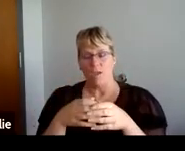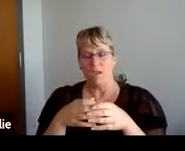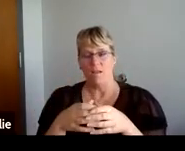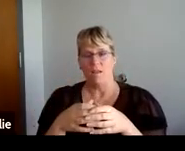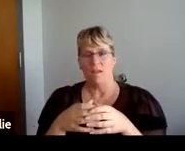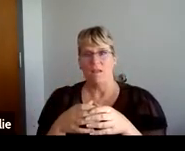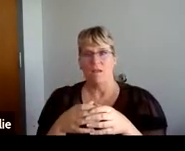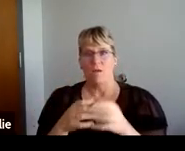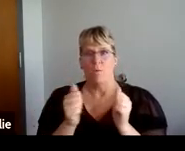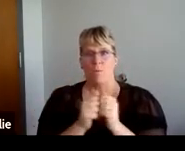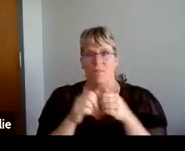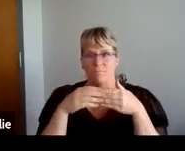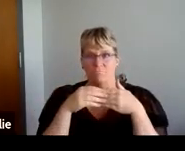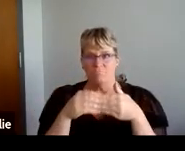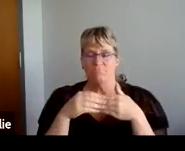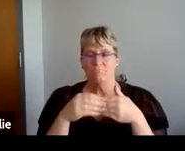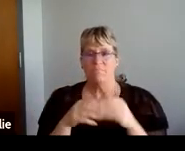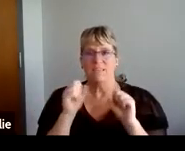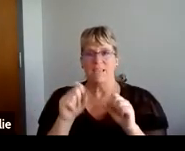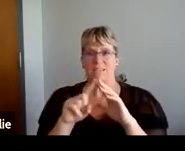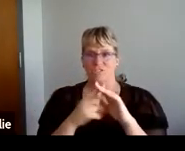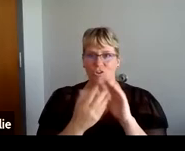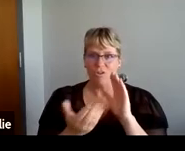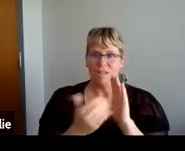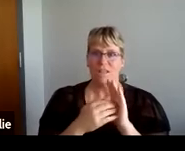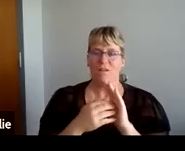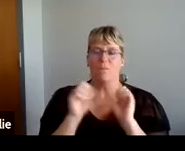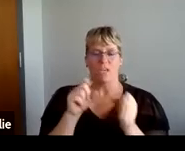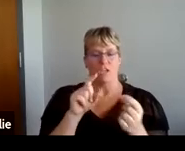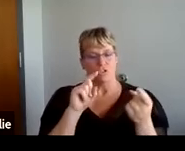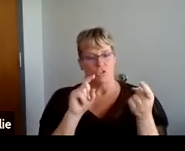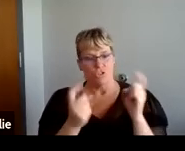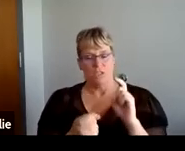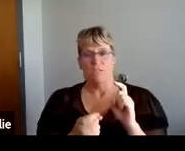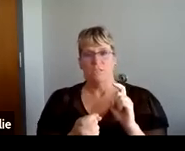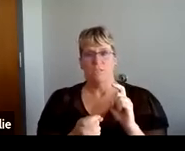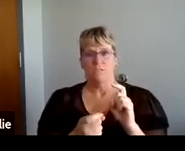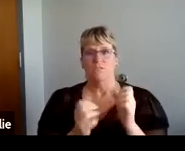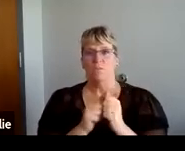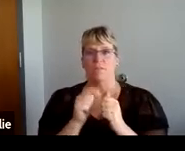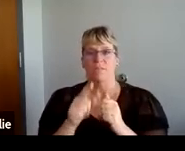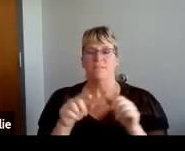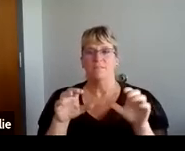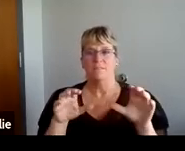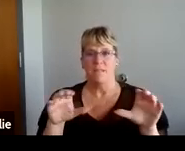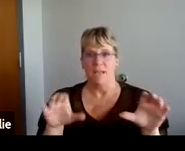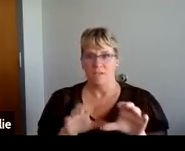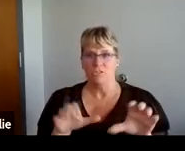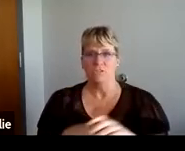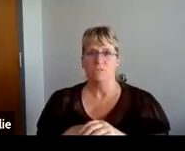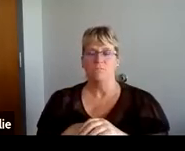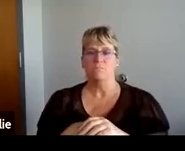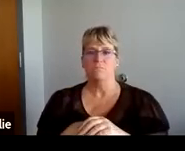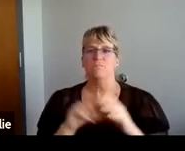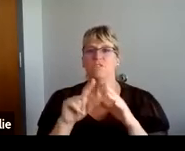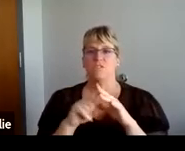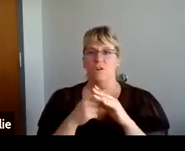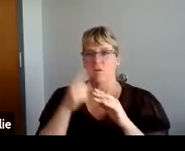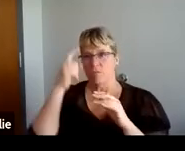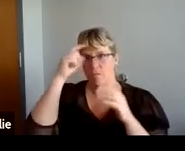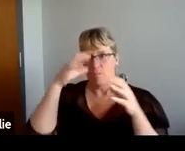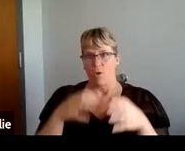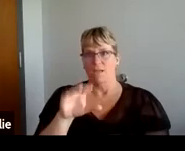neuroplasticity, can regenerate, and we can reverse this course of action and regenerate those brain